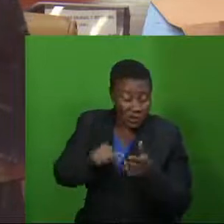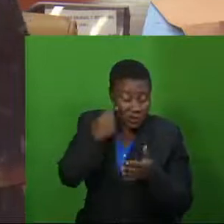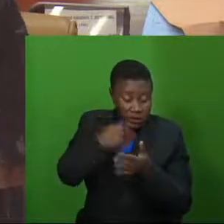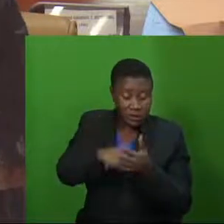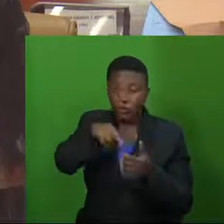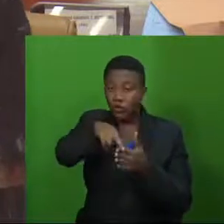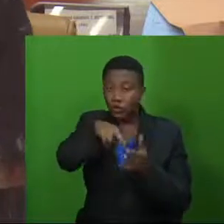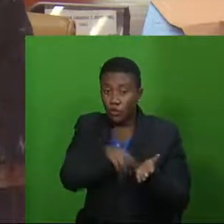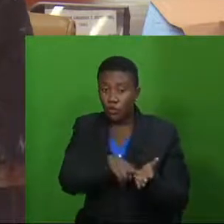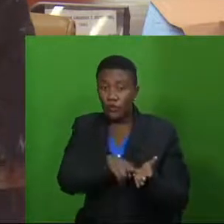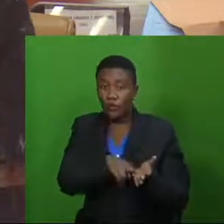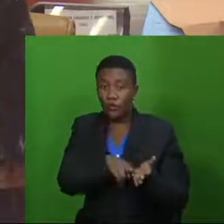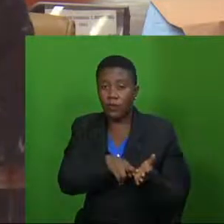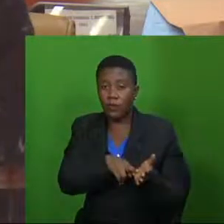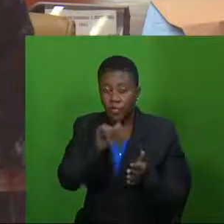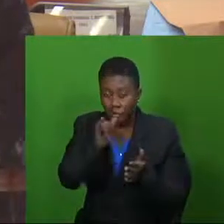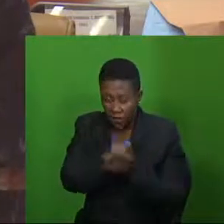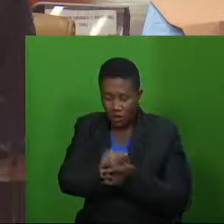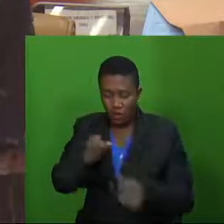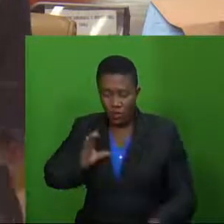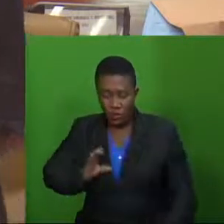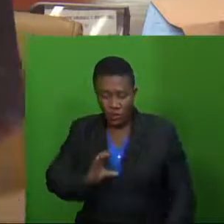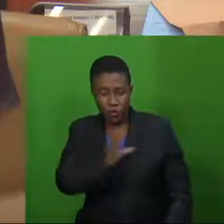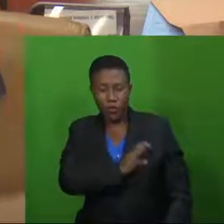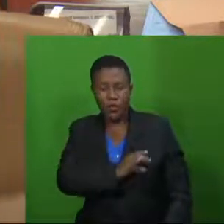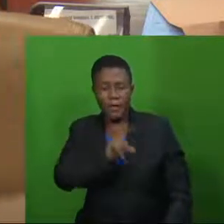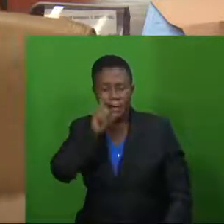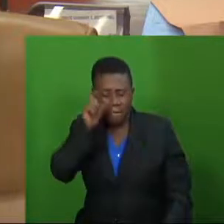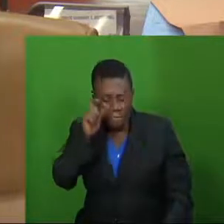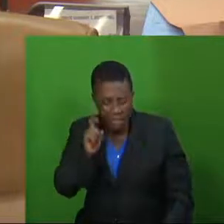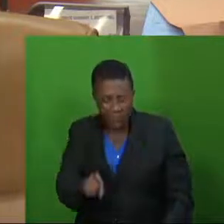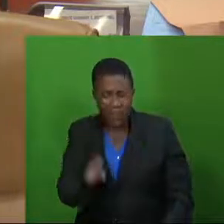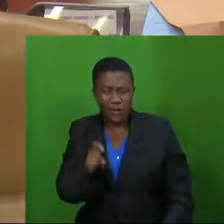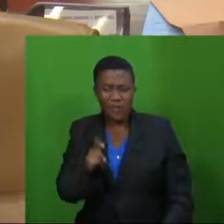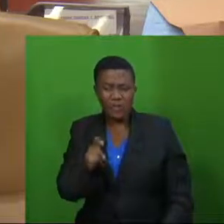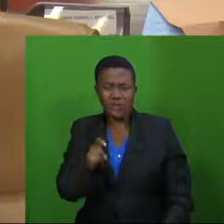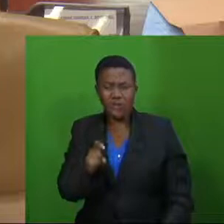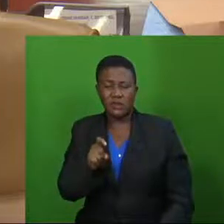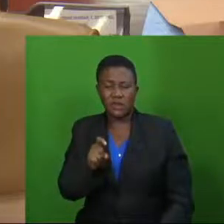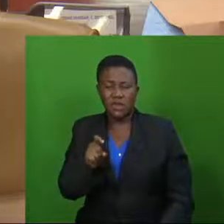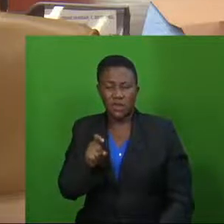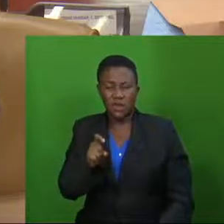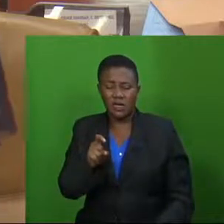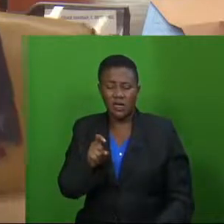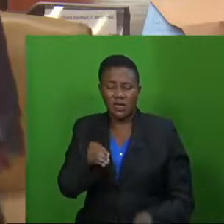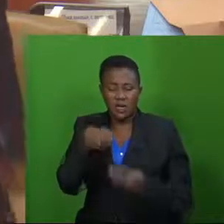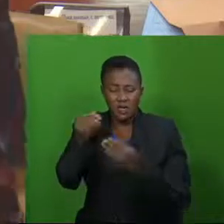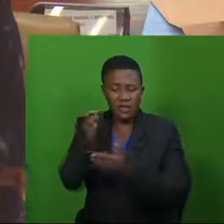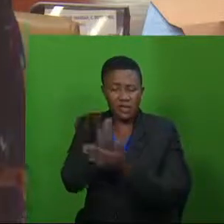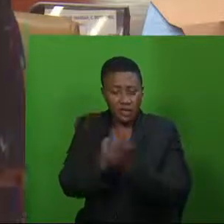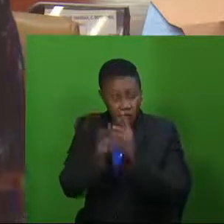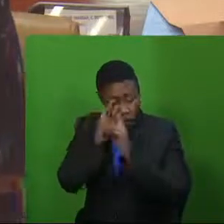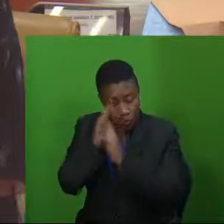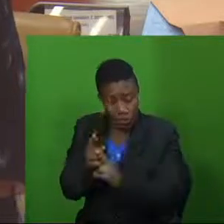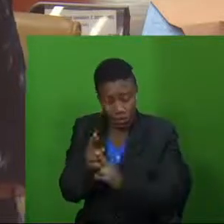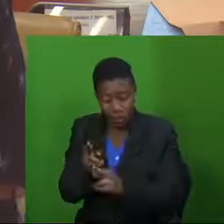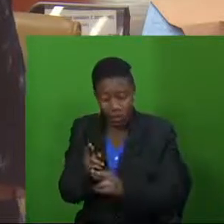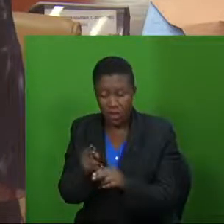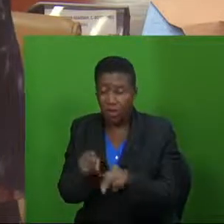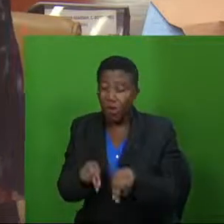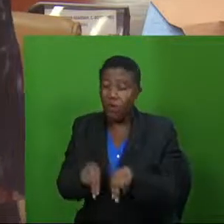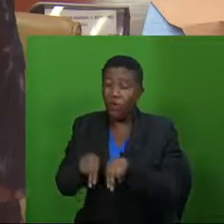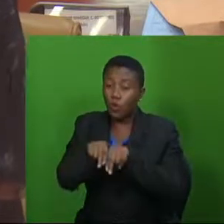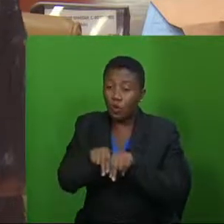orders, that committee must be regarded as one of the most important committees. The Speaker, normally